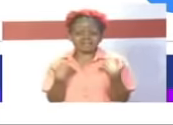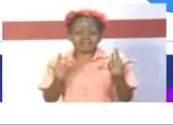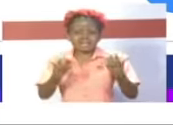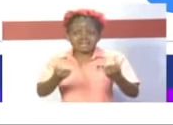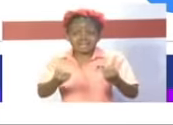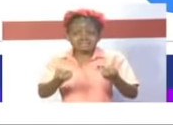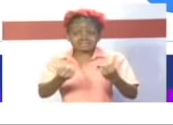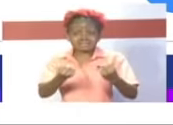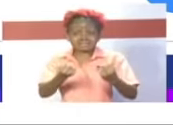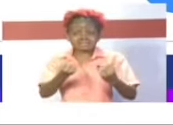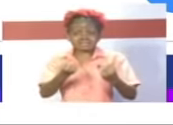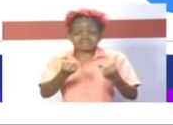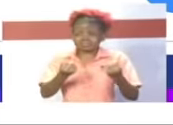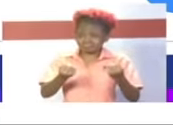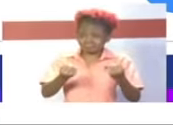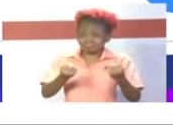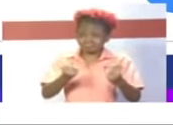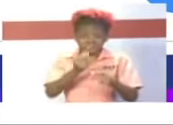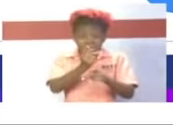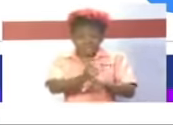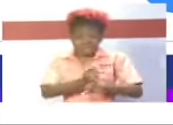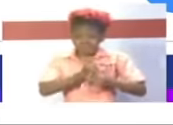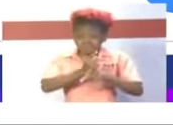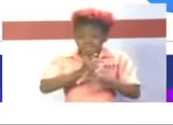pandemic? Thank you.